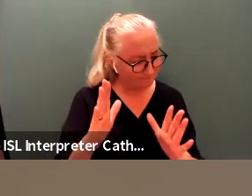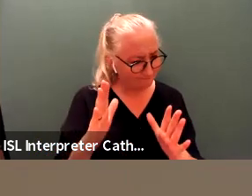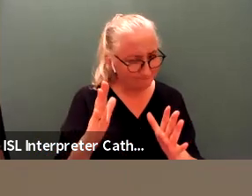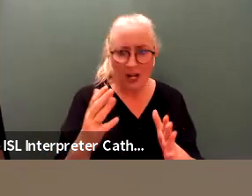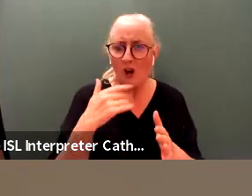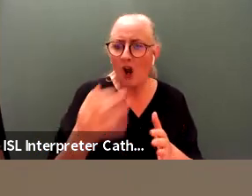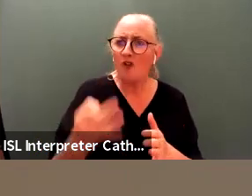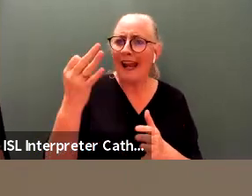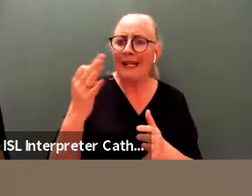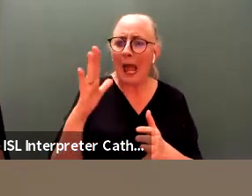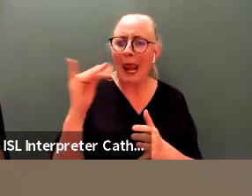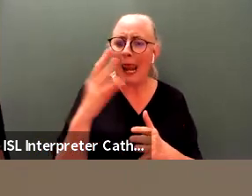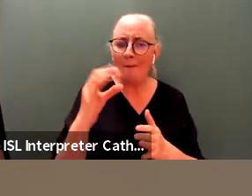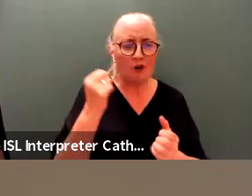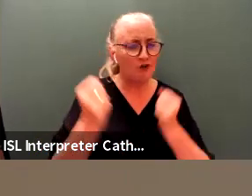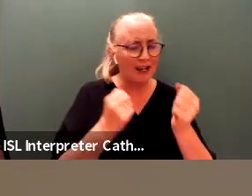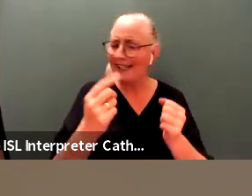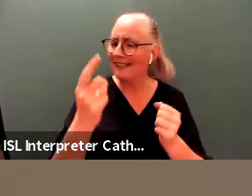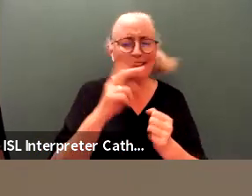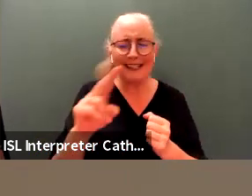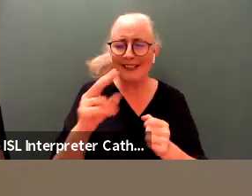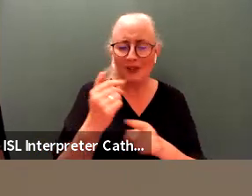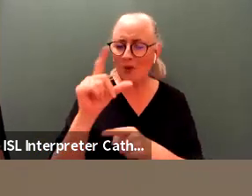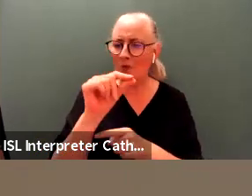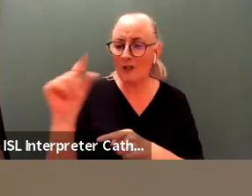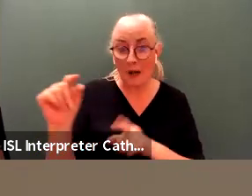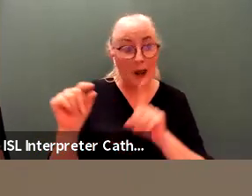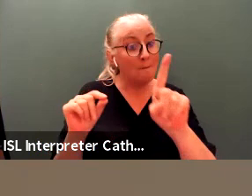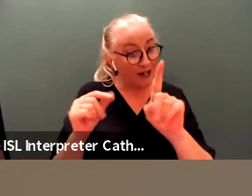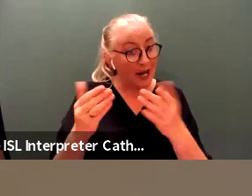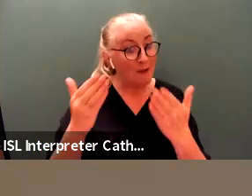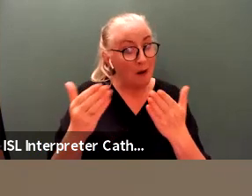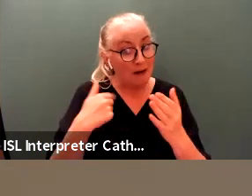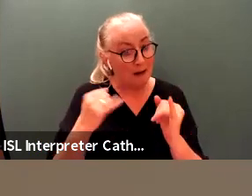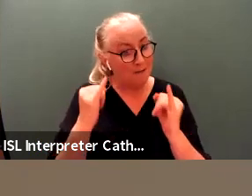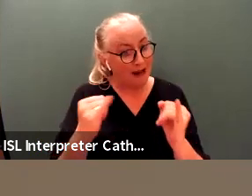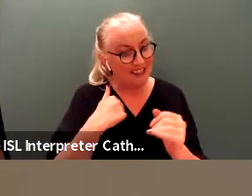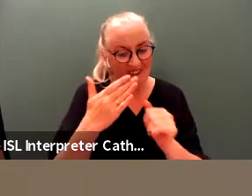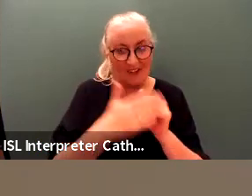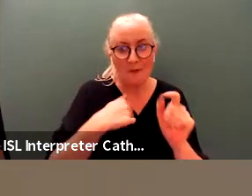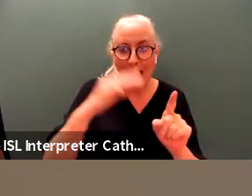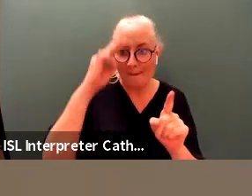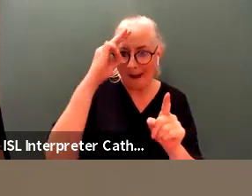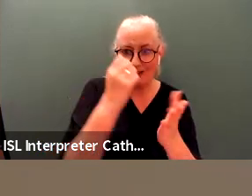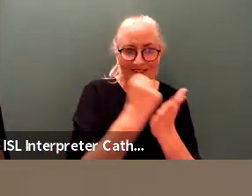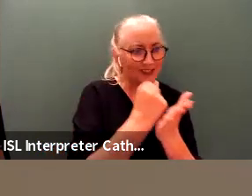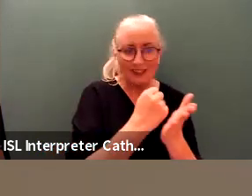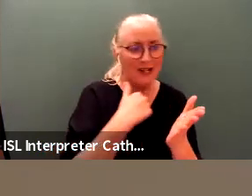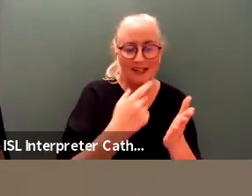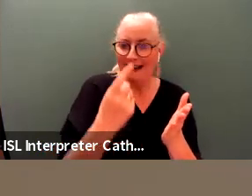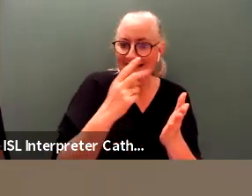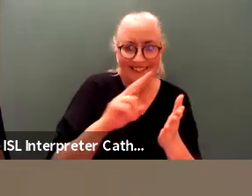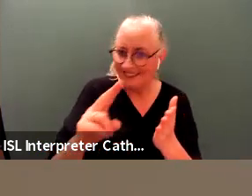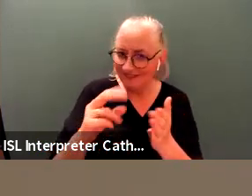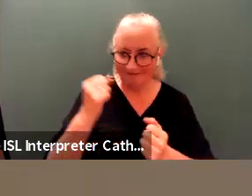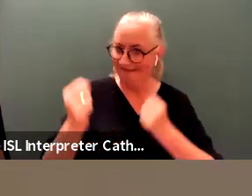Great Limerick runs. Didn't do it in 2020 because of the pandemic. Now, at the moment, I'm bad because I was just finishing my master's, so I didn't actually get to do, I'm not